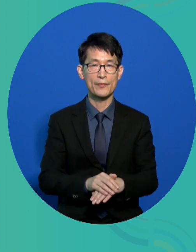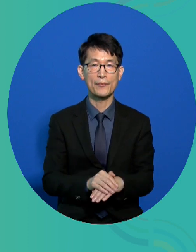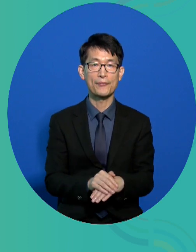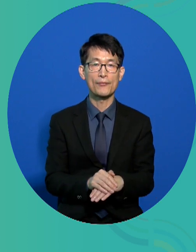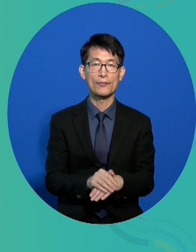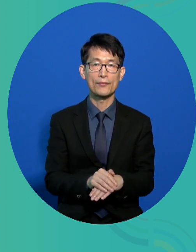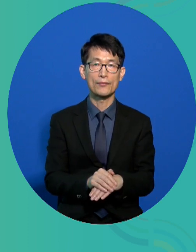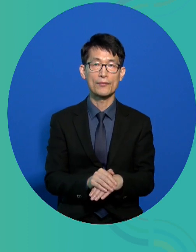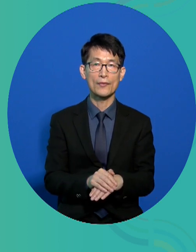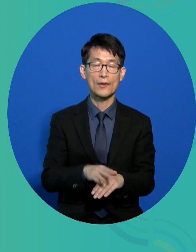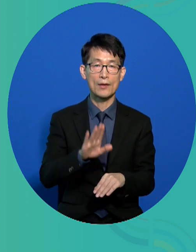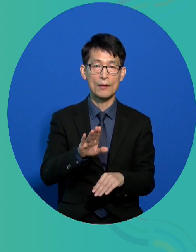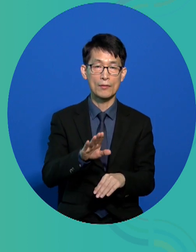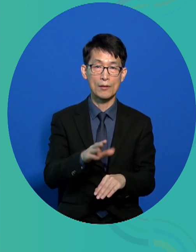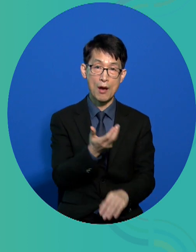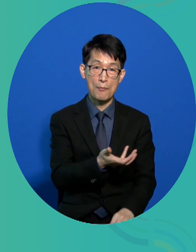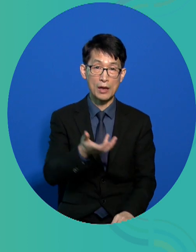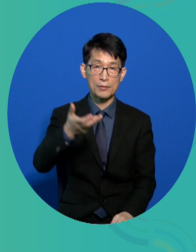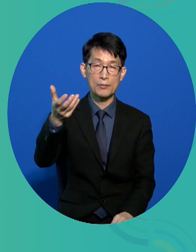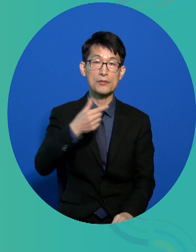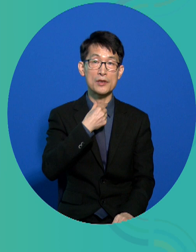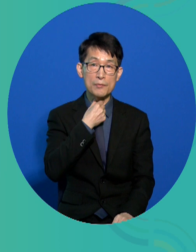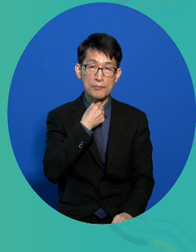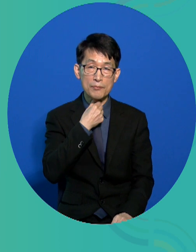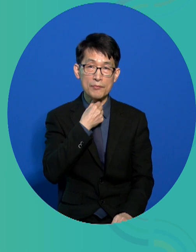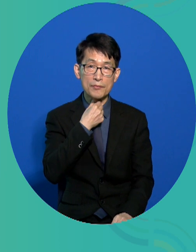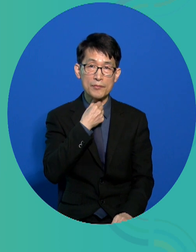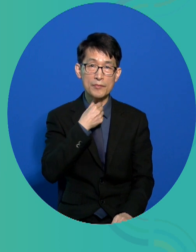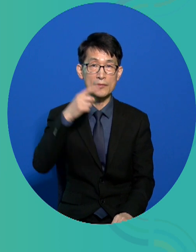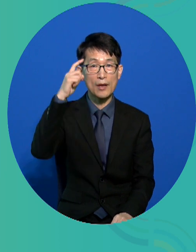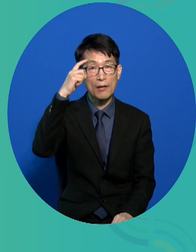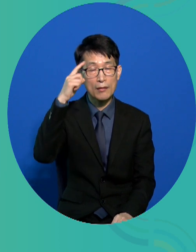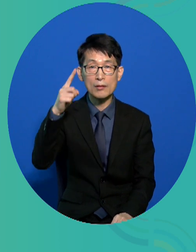policies. And the innovation